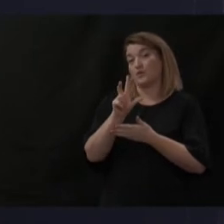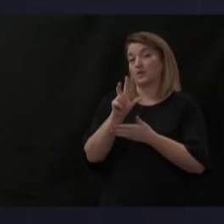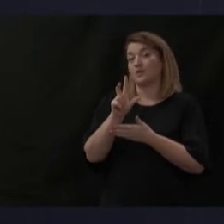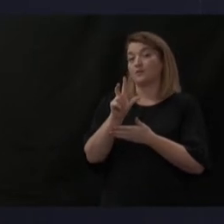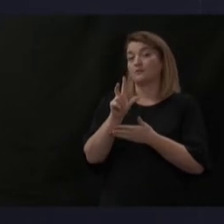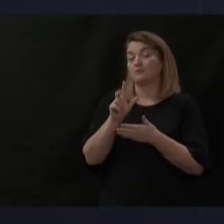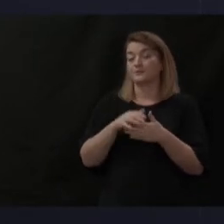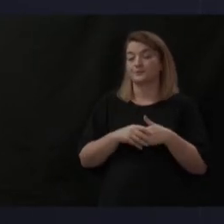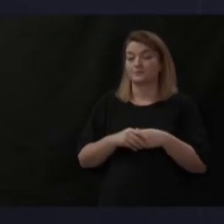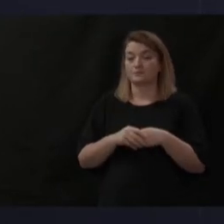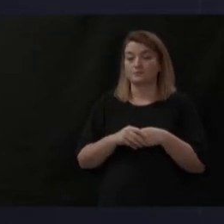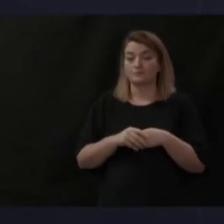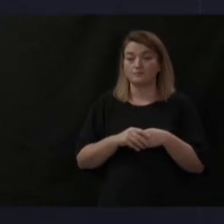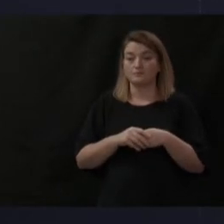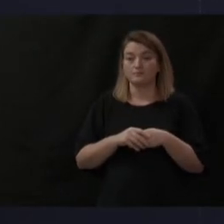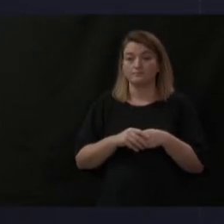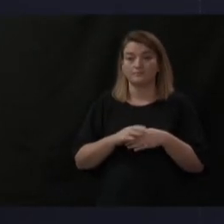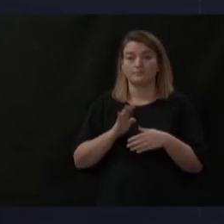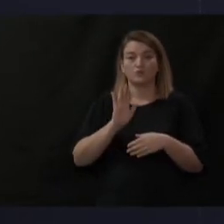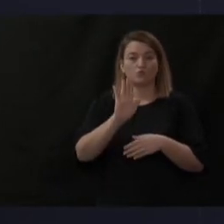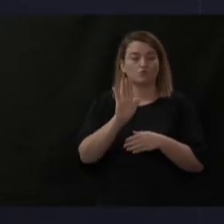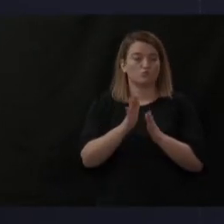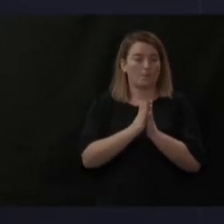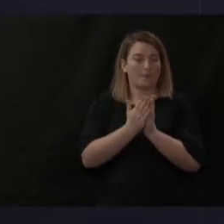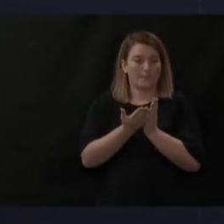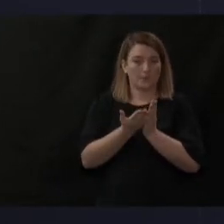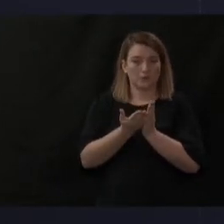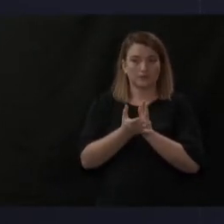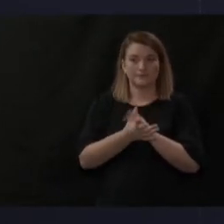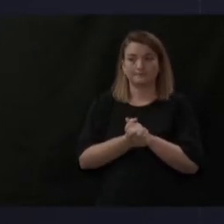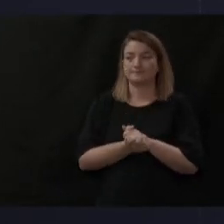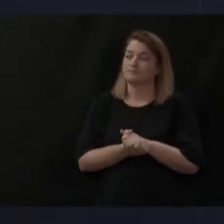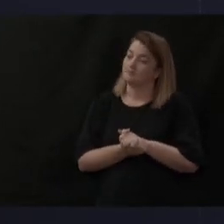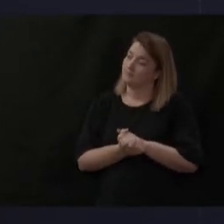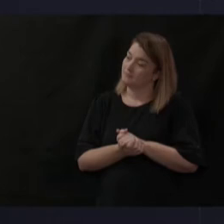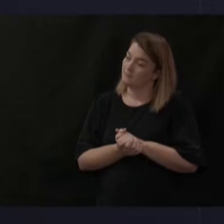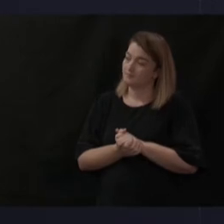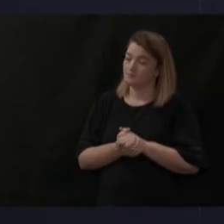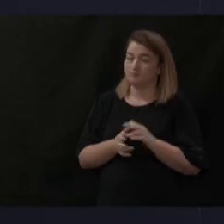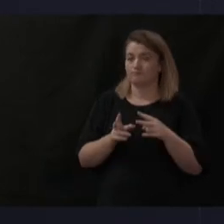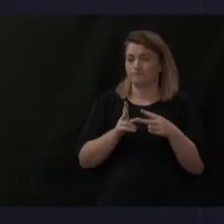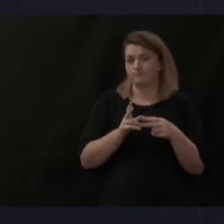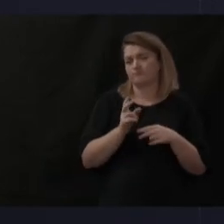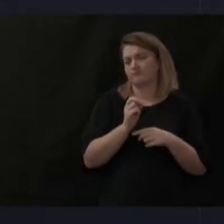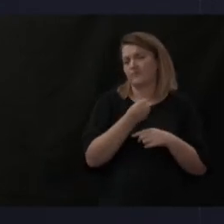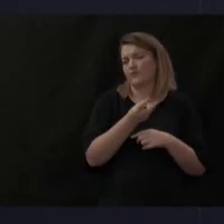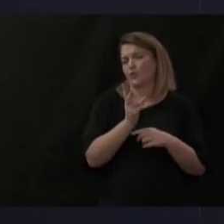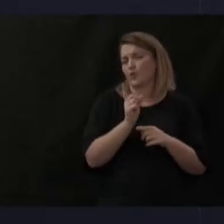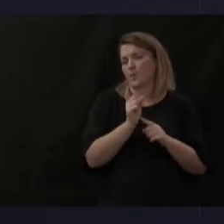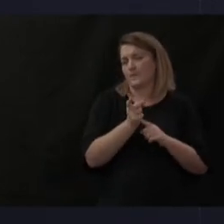this notebook, let's take a couple minutes,